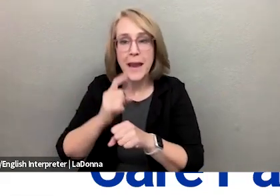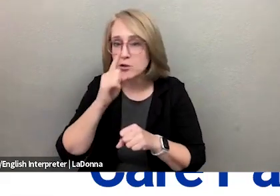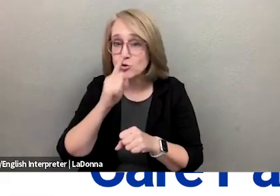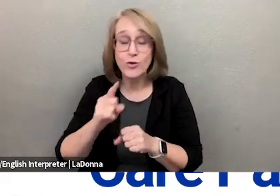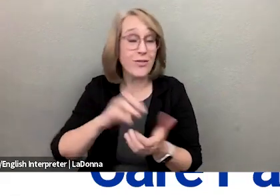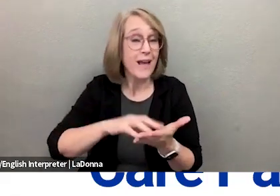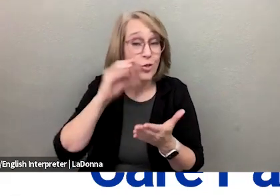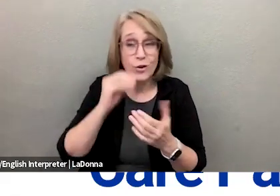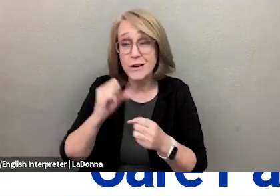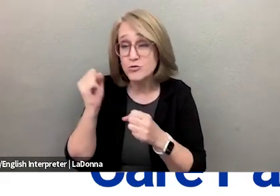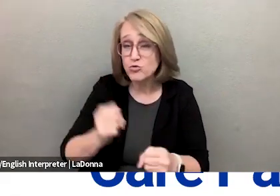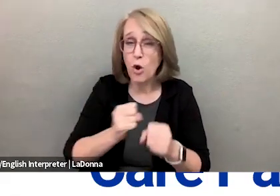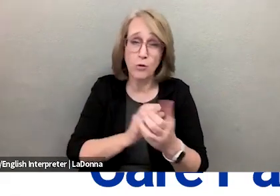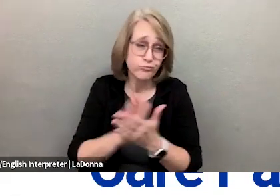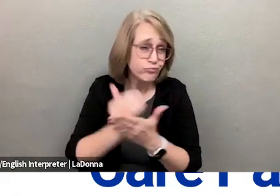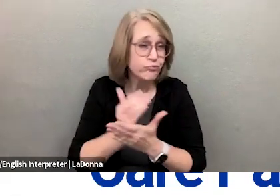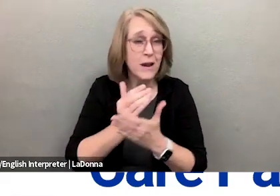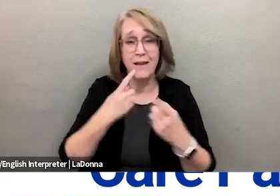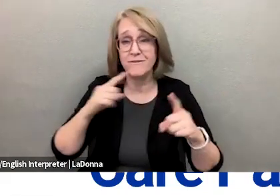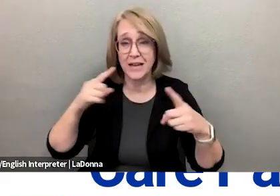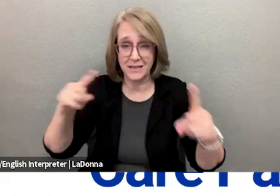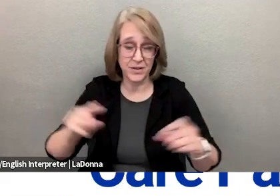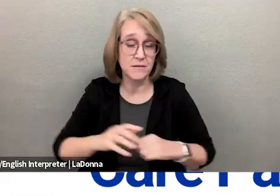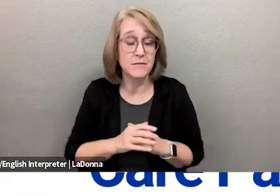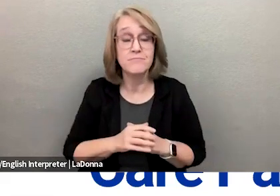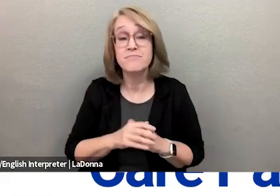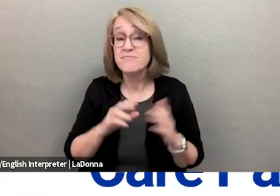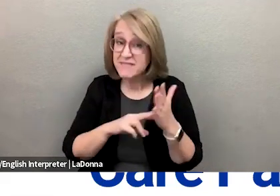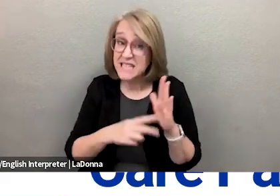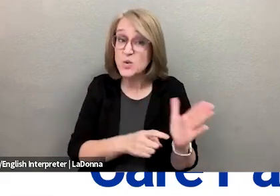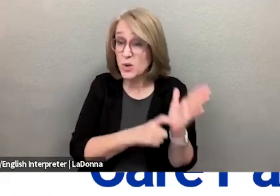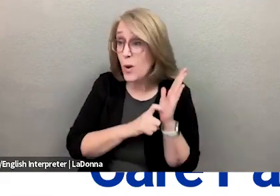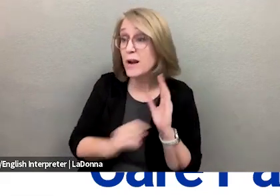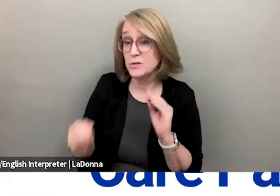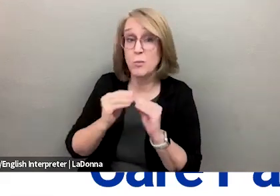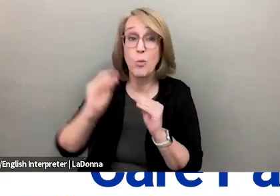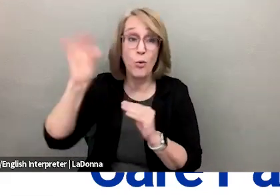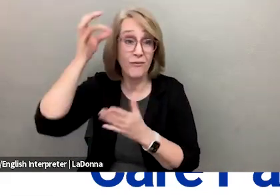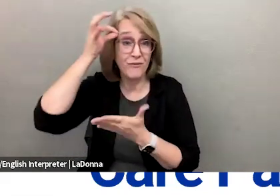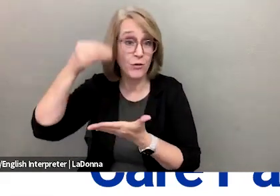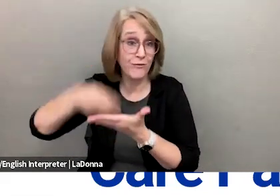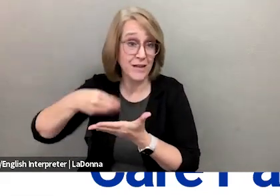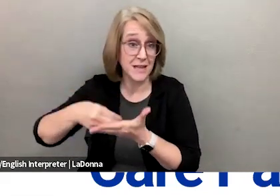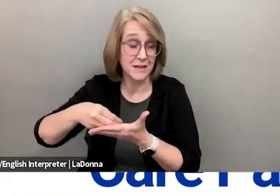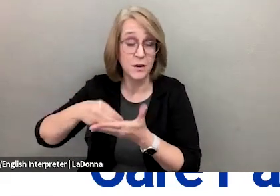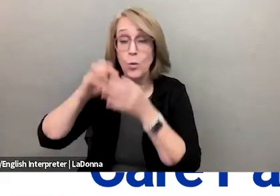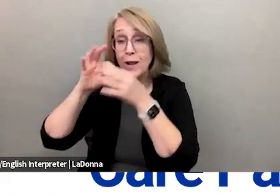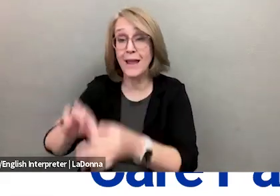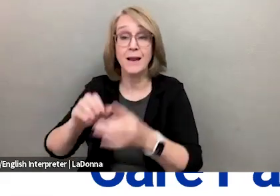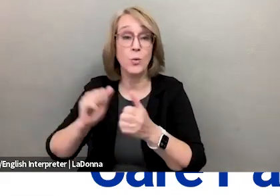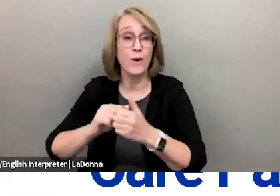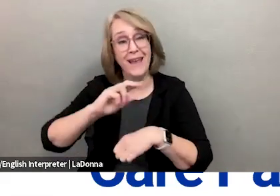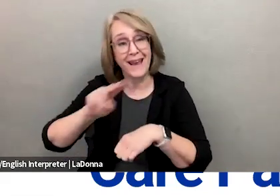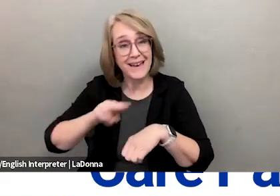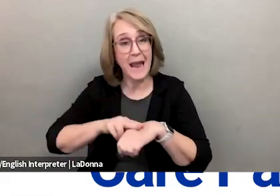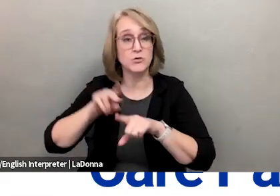every single state. Concurrently, we need more federal funding to back a national survey on services for people